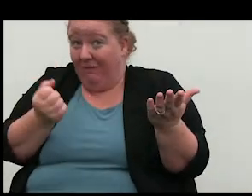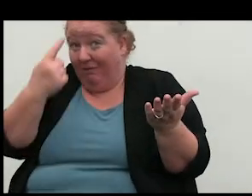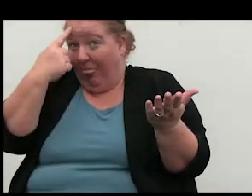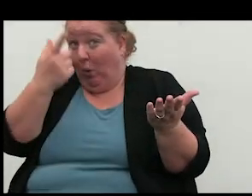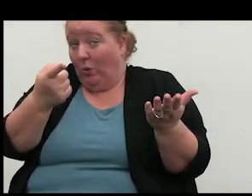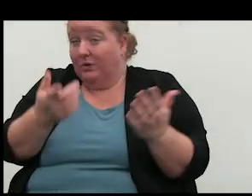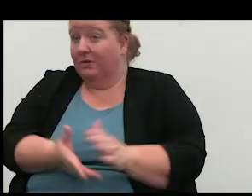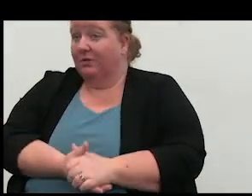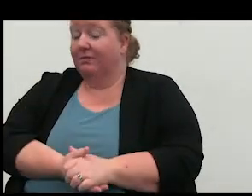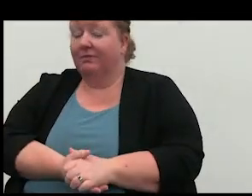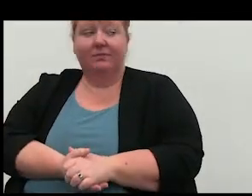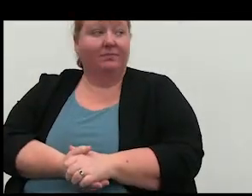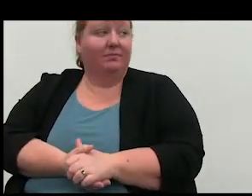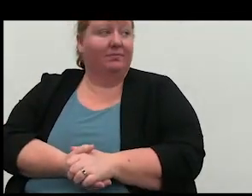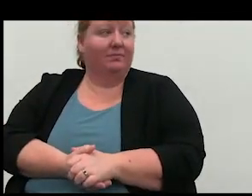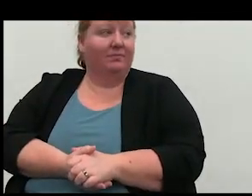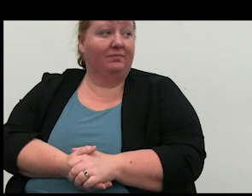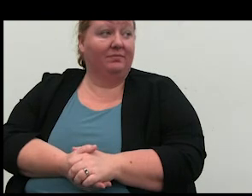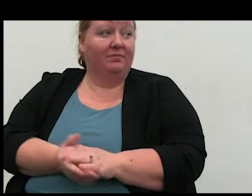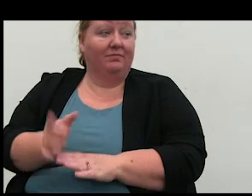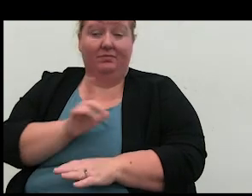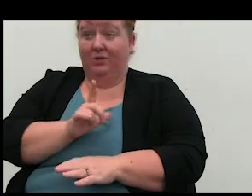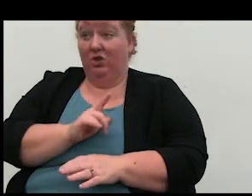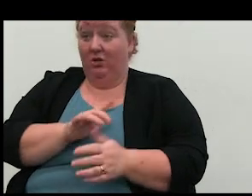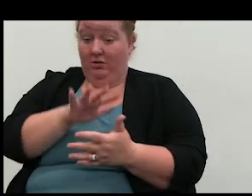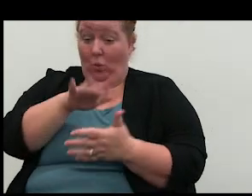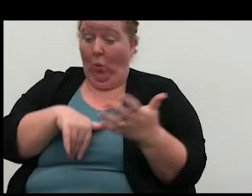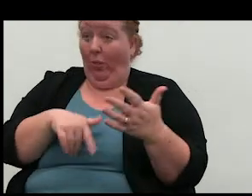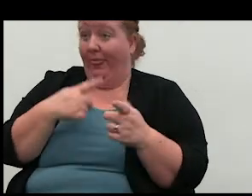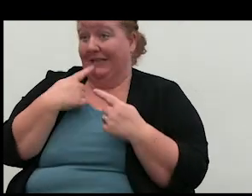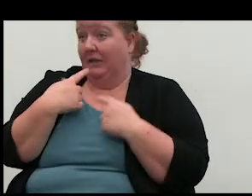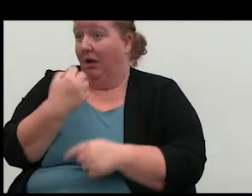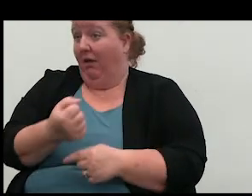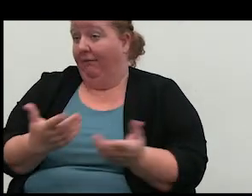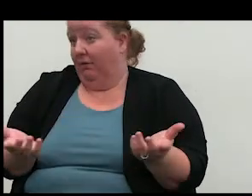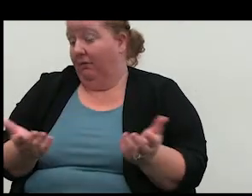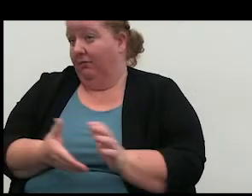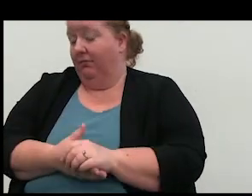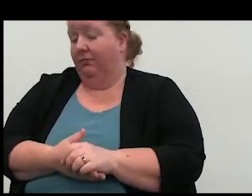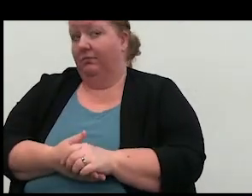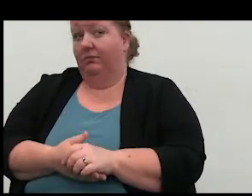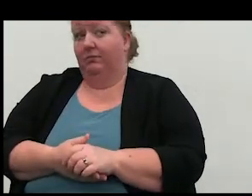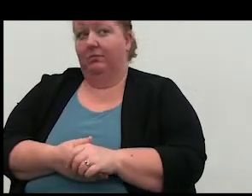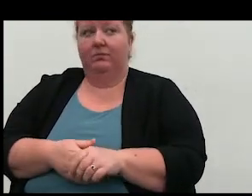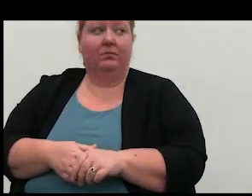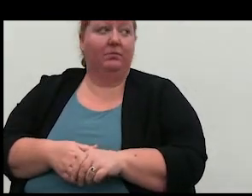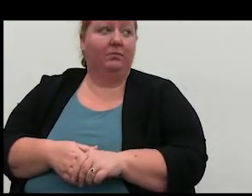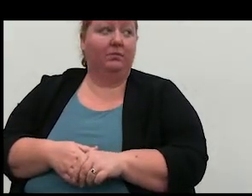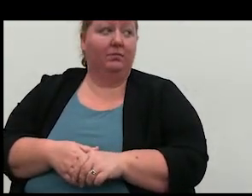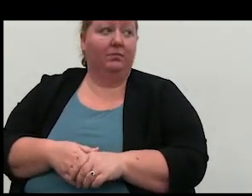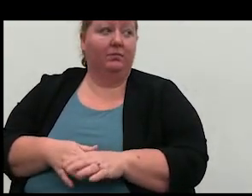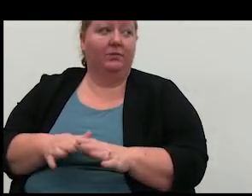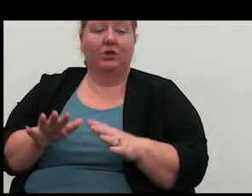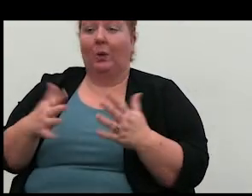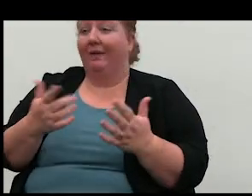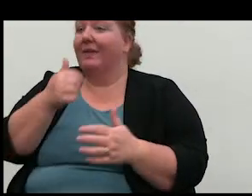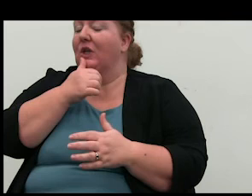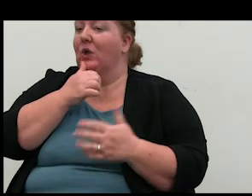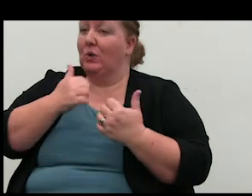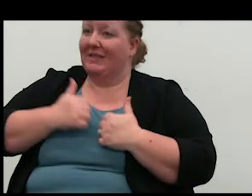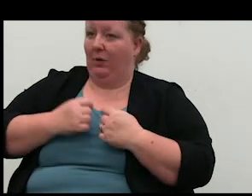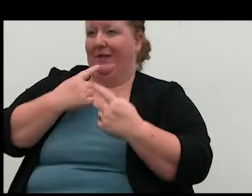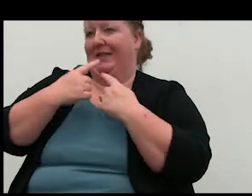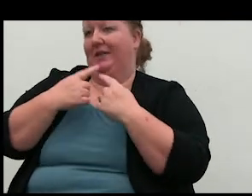thoughts on that, or because they already have all the data. So we, if they're going to use our data